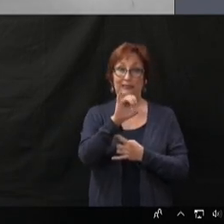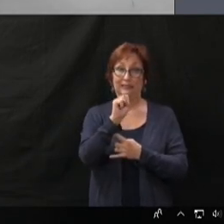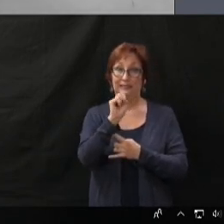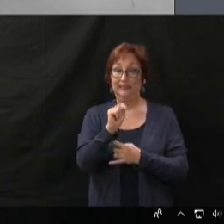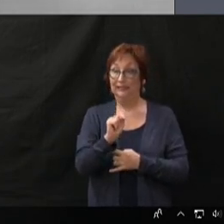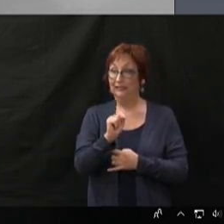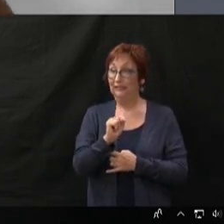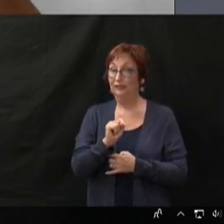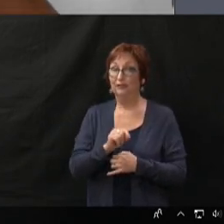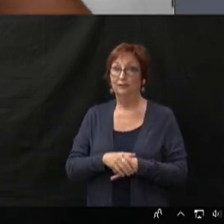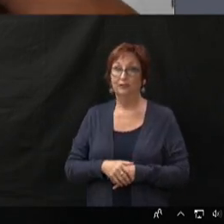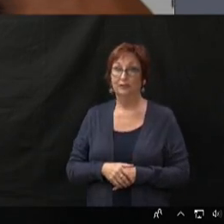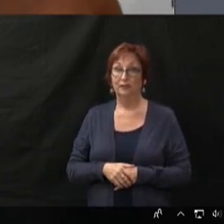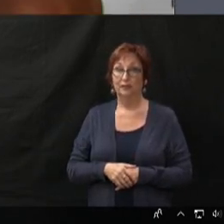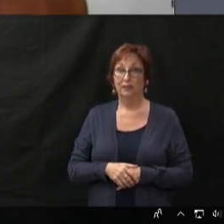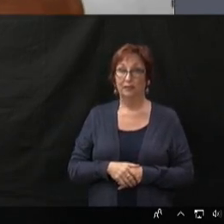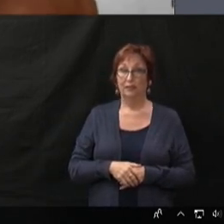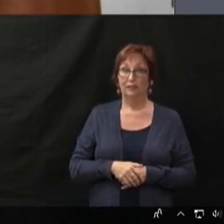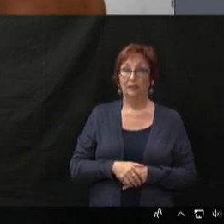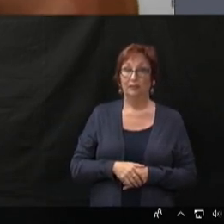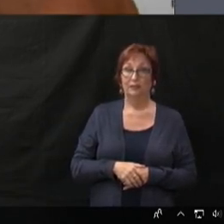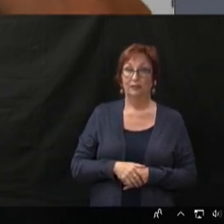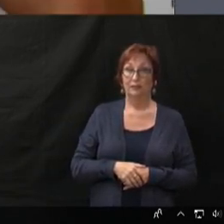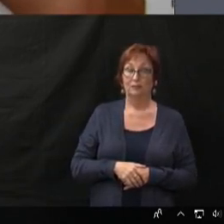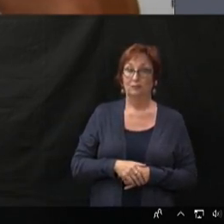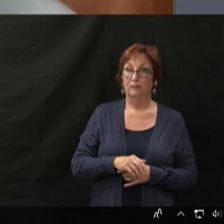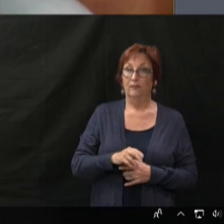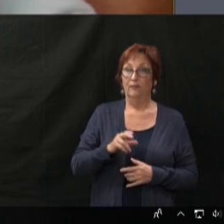Rupt is to break,